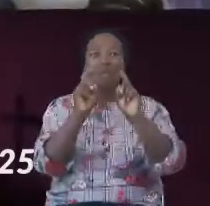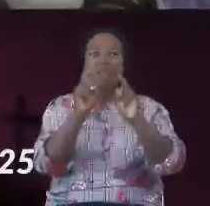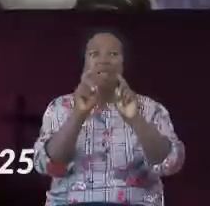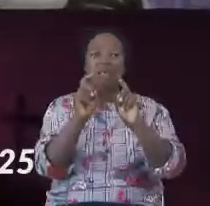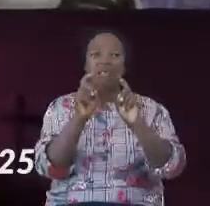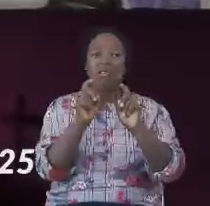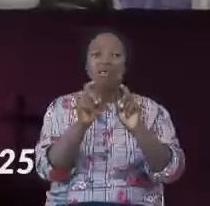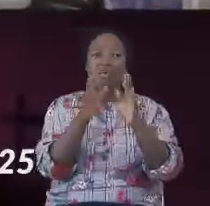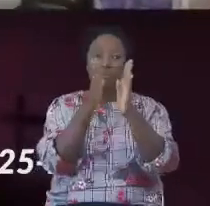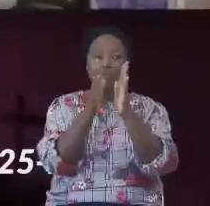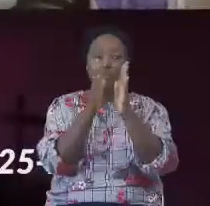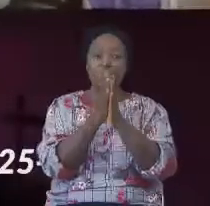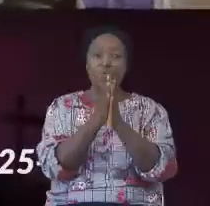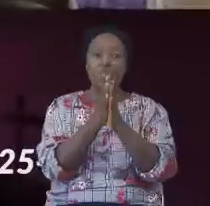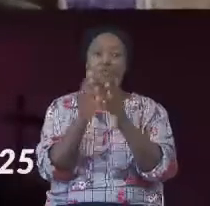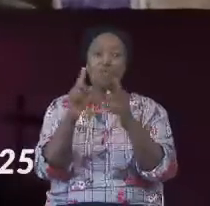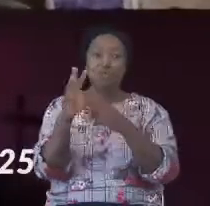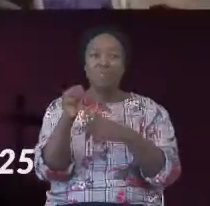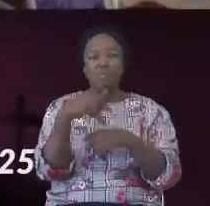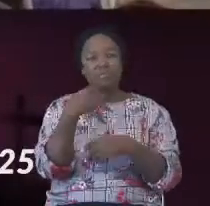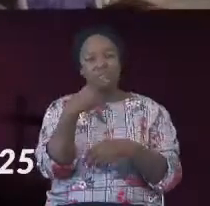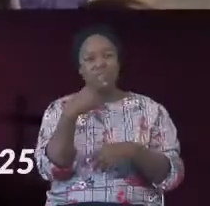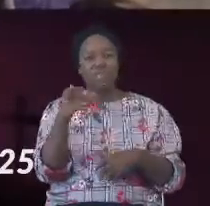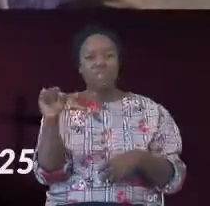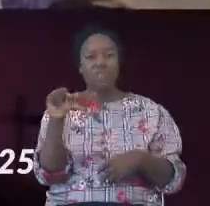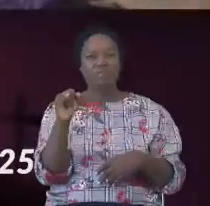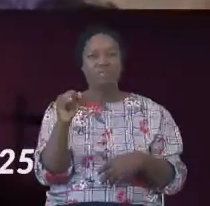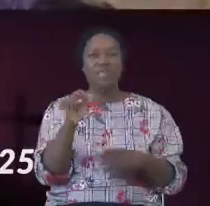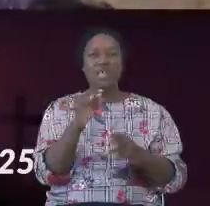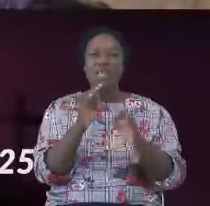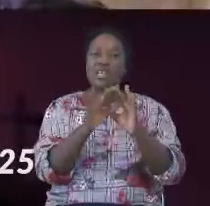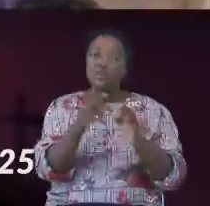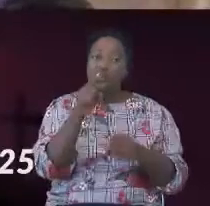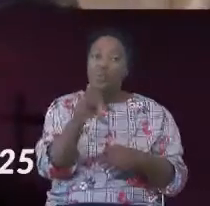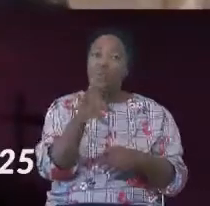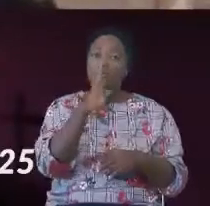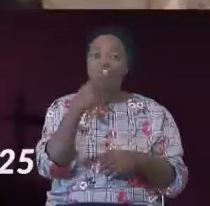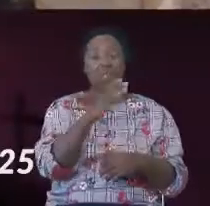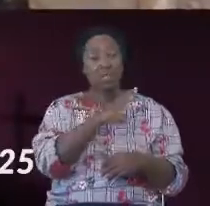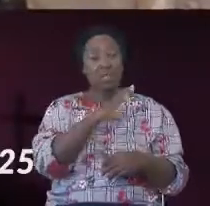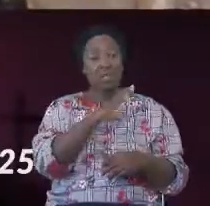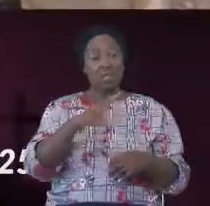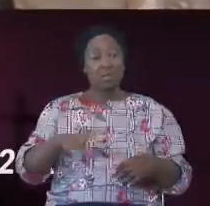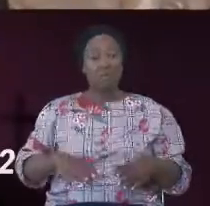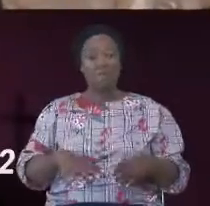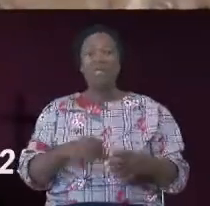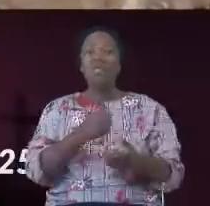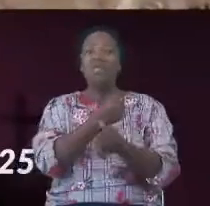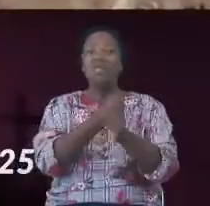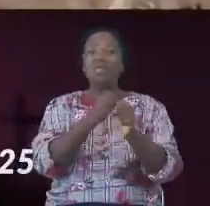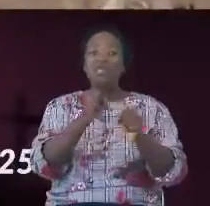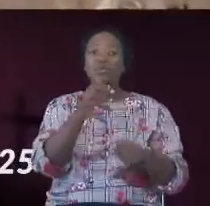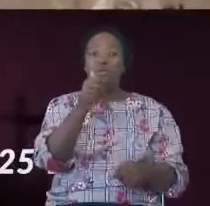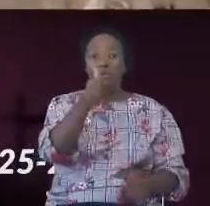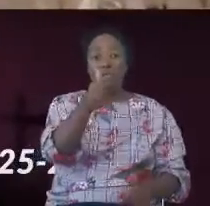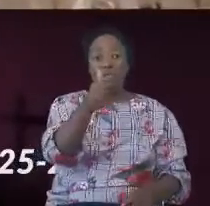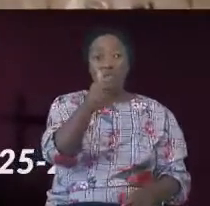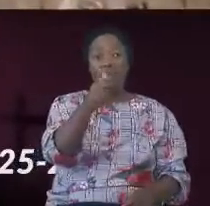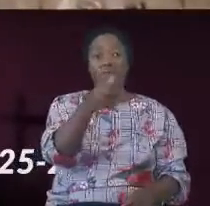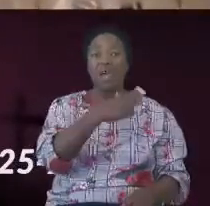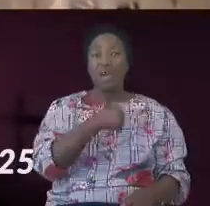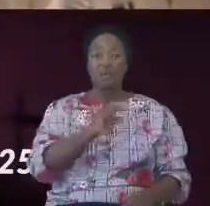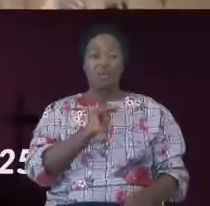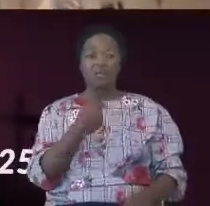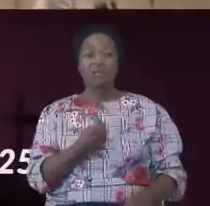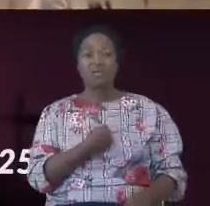the benefactors which were hanged railed on him, saying, if thou be